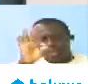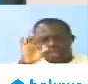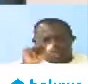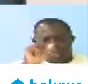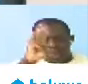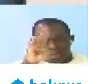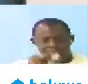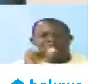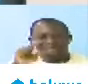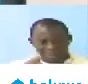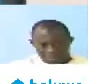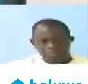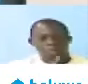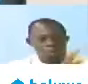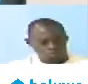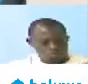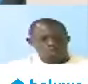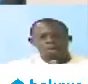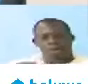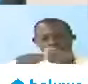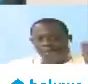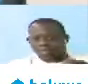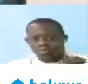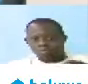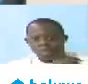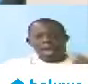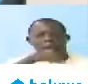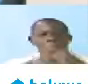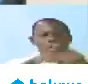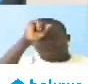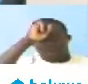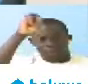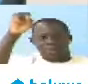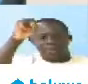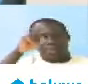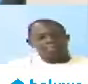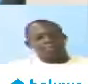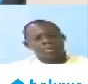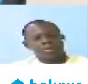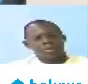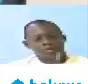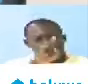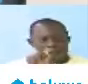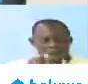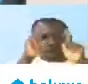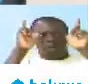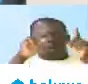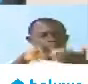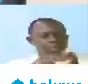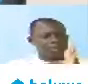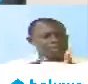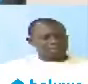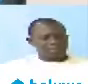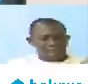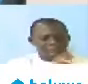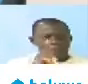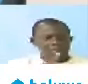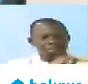And they were also responsible for the affairs of the president. Are you aware that it was at the